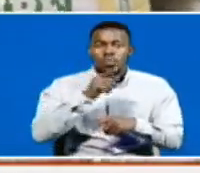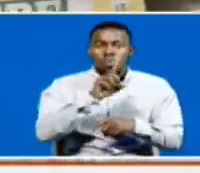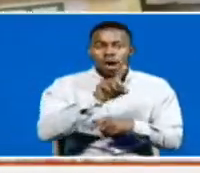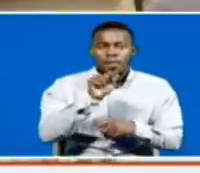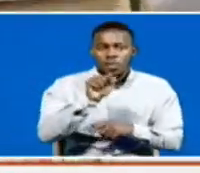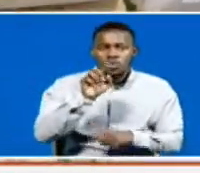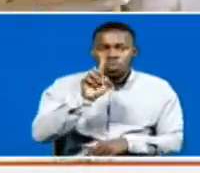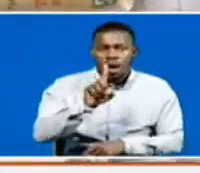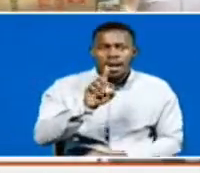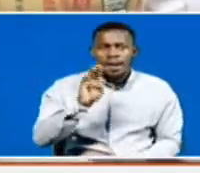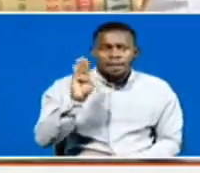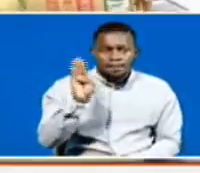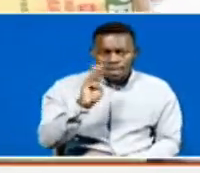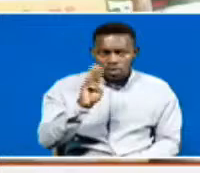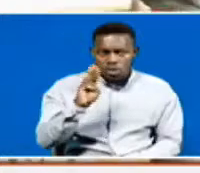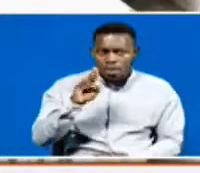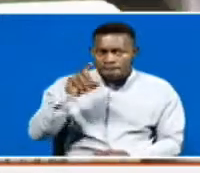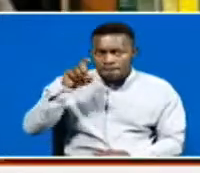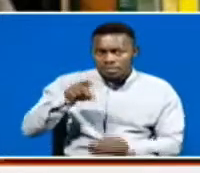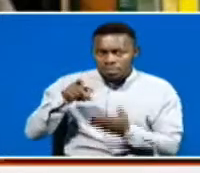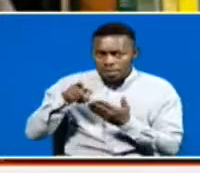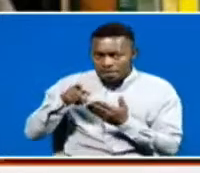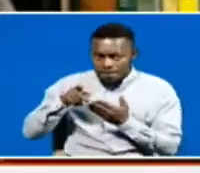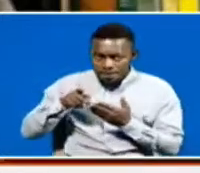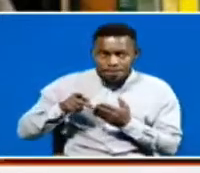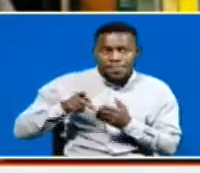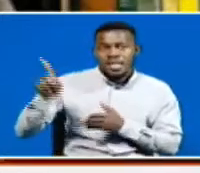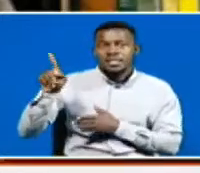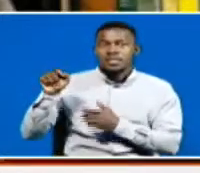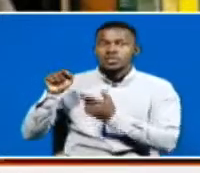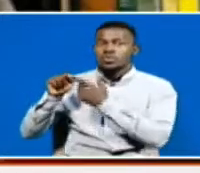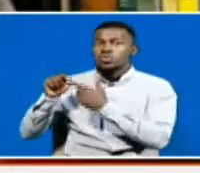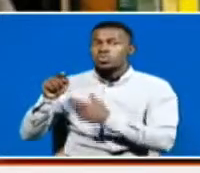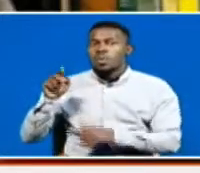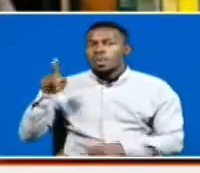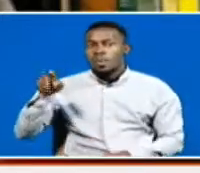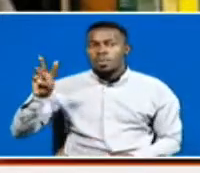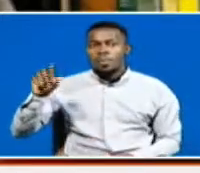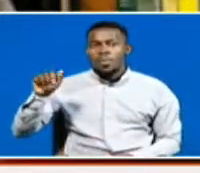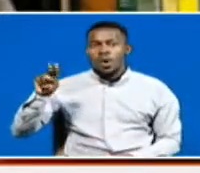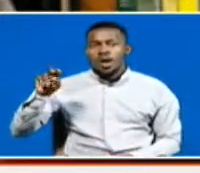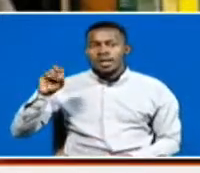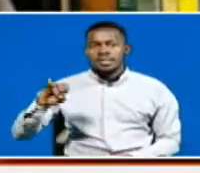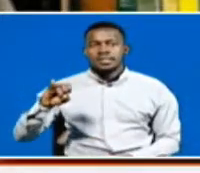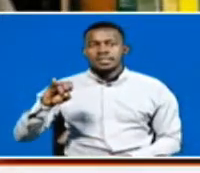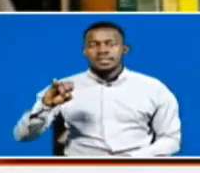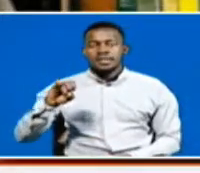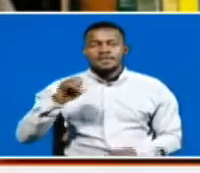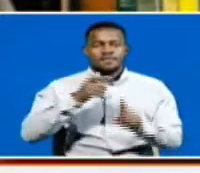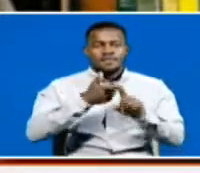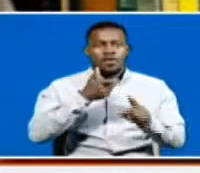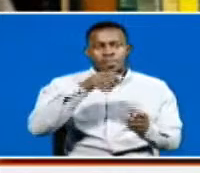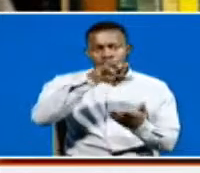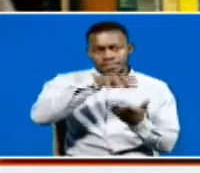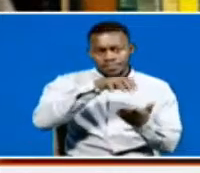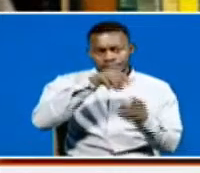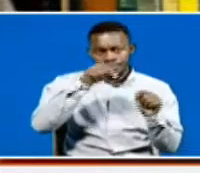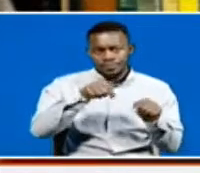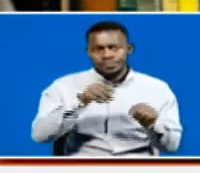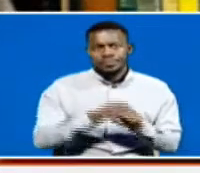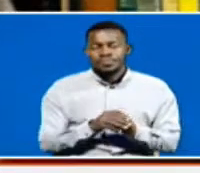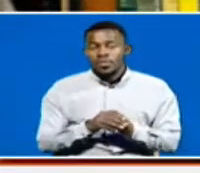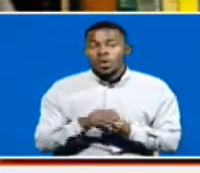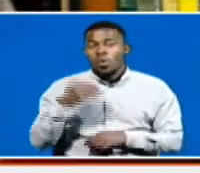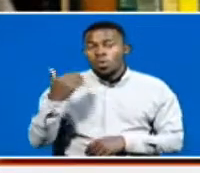billion shillings meted on Carrefour. Or in other instances, whenever they complain to Carrefour about their terms